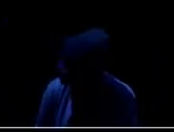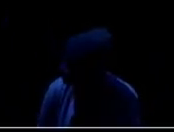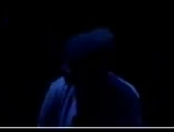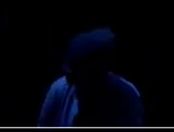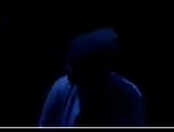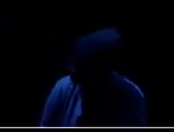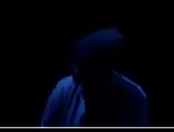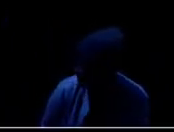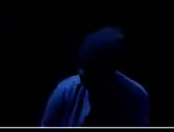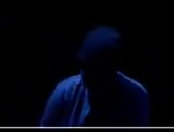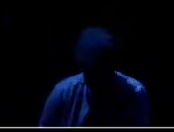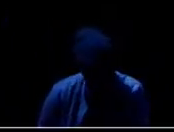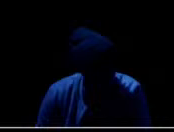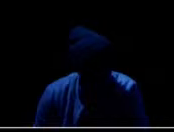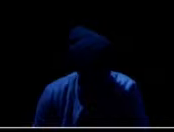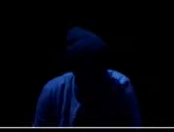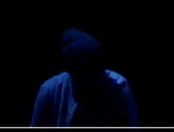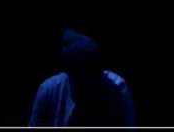Come on!